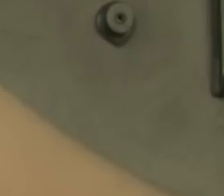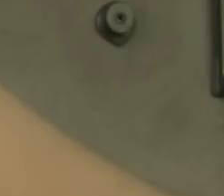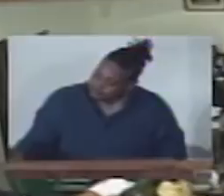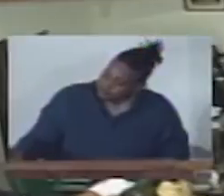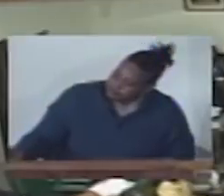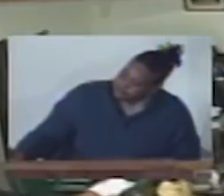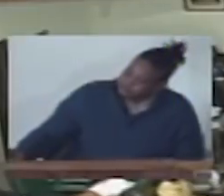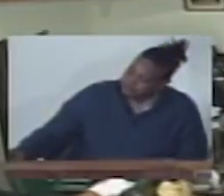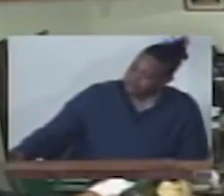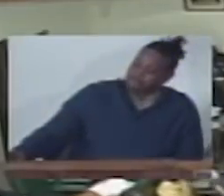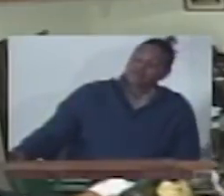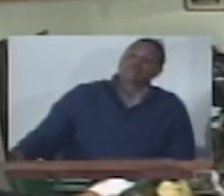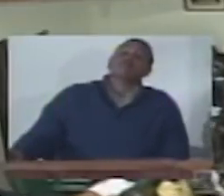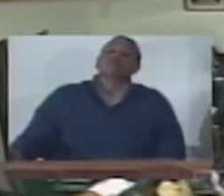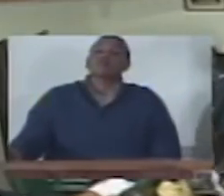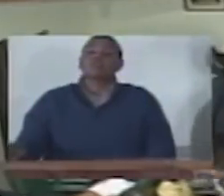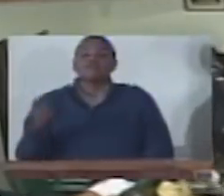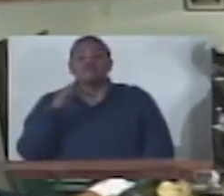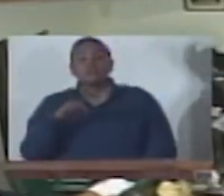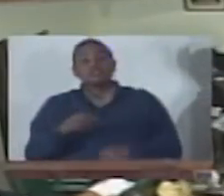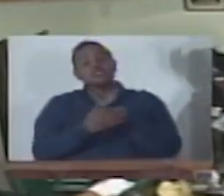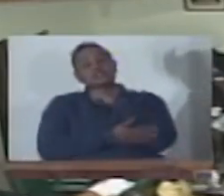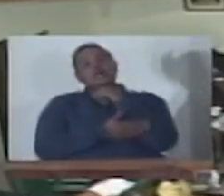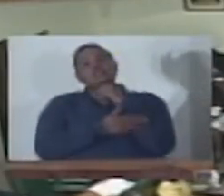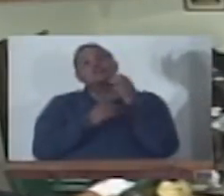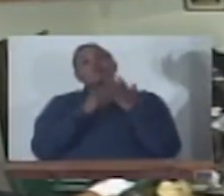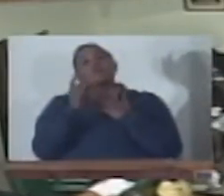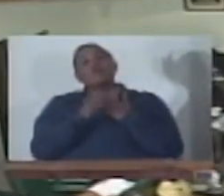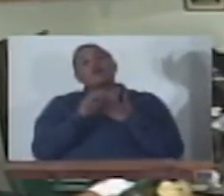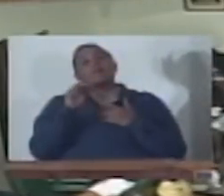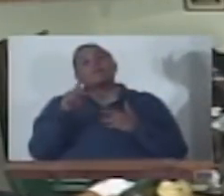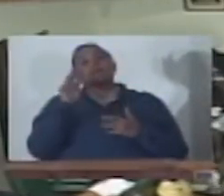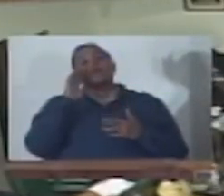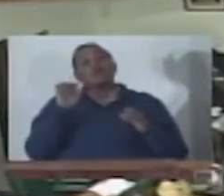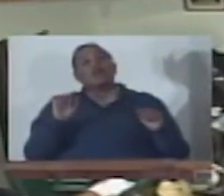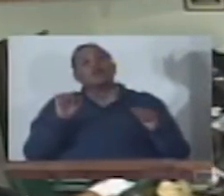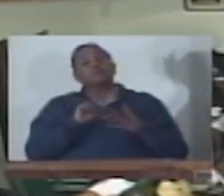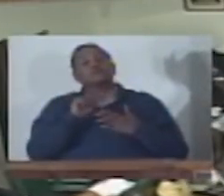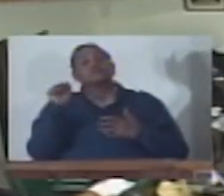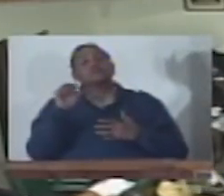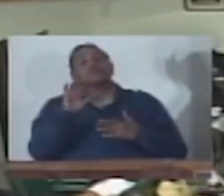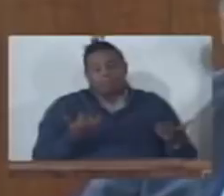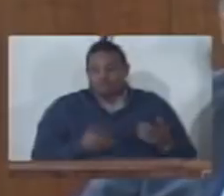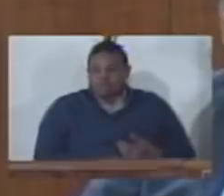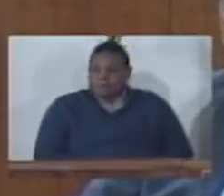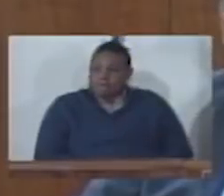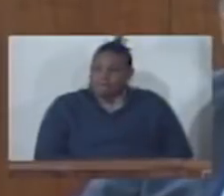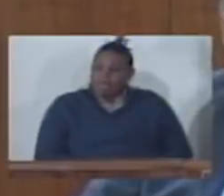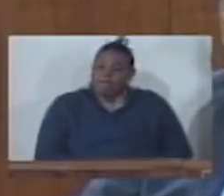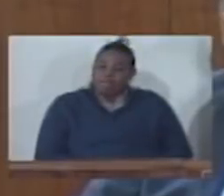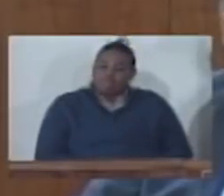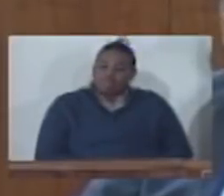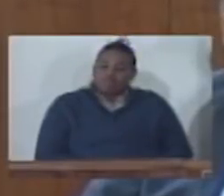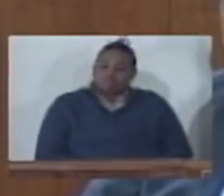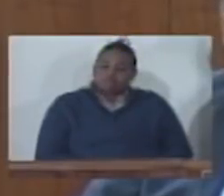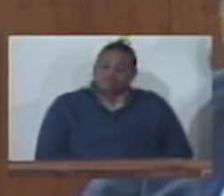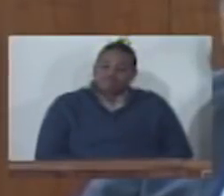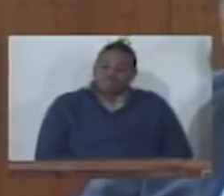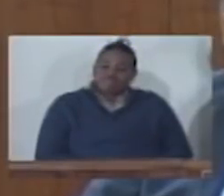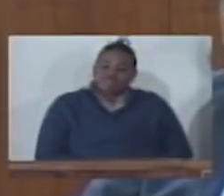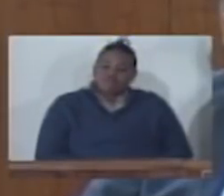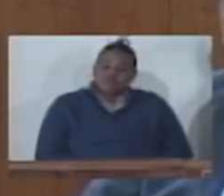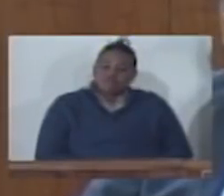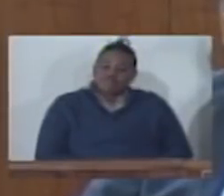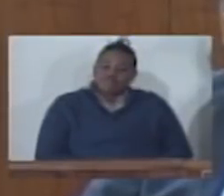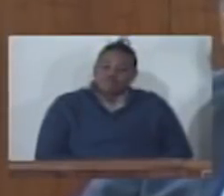Price. He told the House he was neither consulted nor advised of Colonel Price's appointment. It stands to reason that in